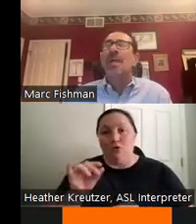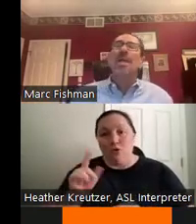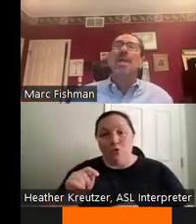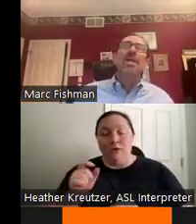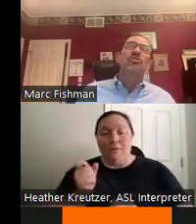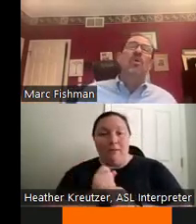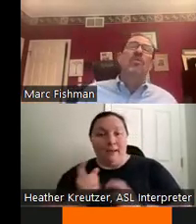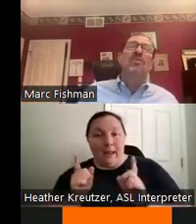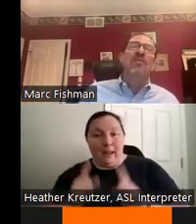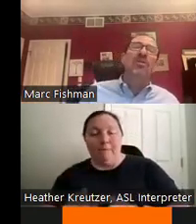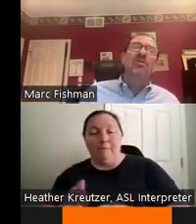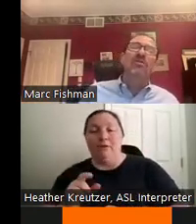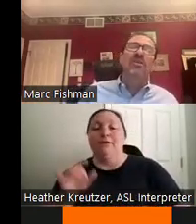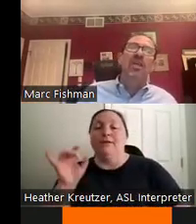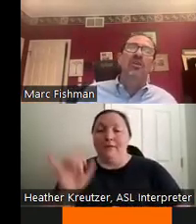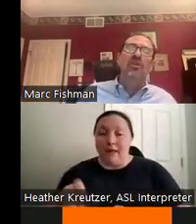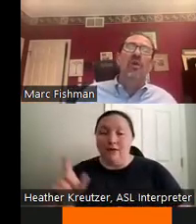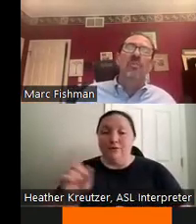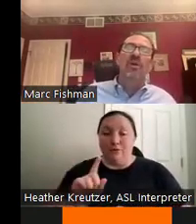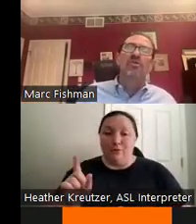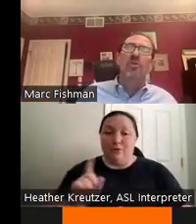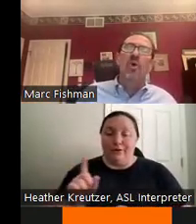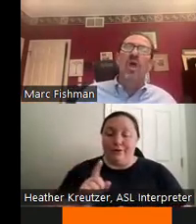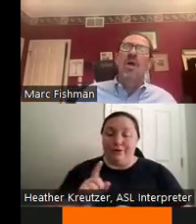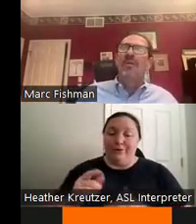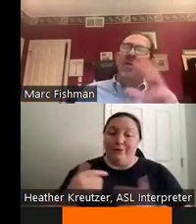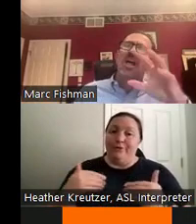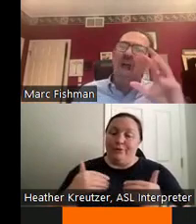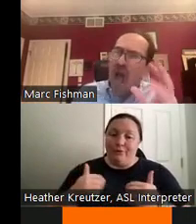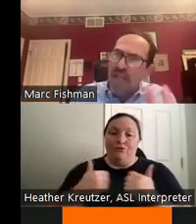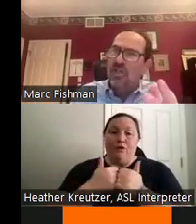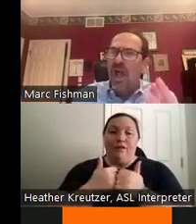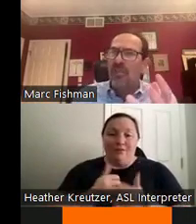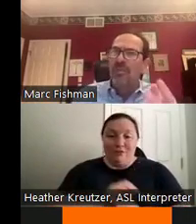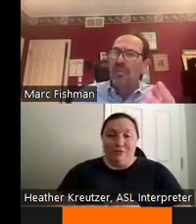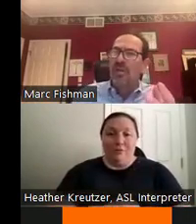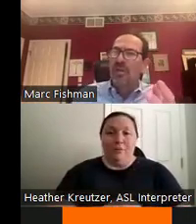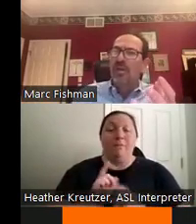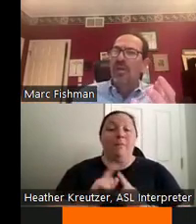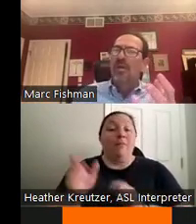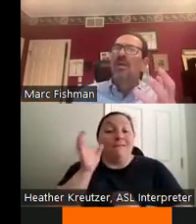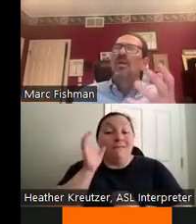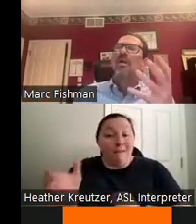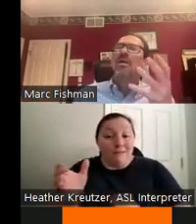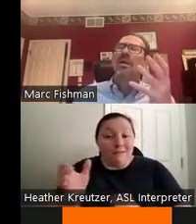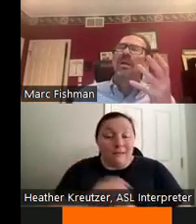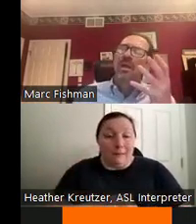it happen is where the devil is in the details and the rubber hits the road. But the concept